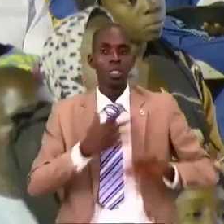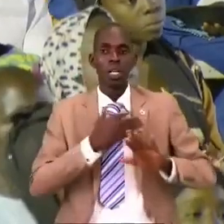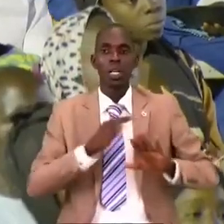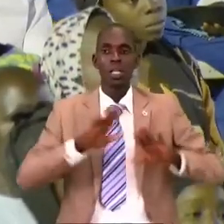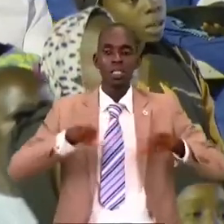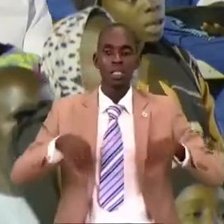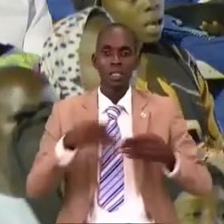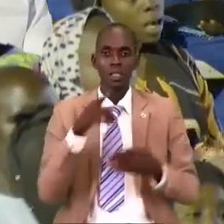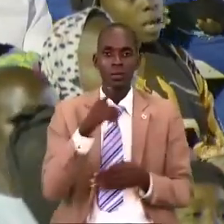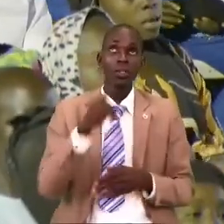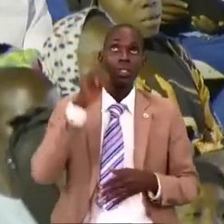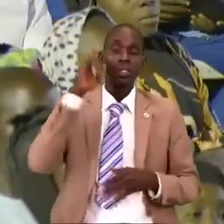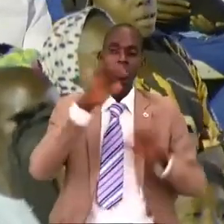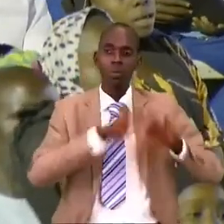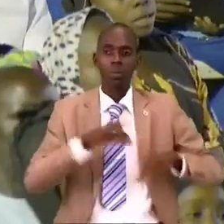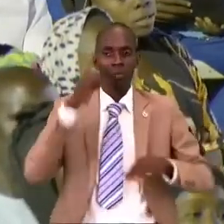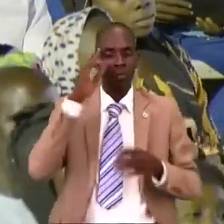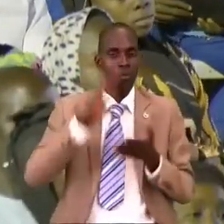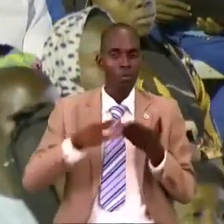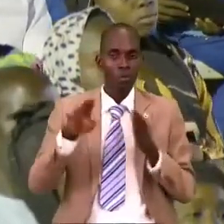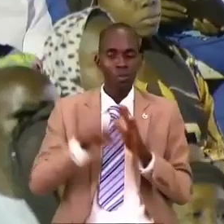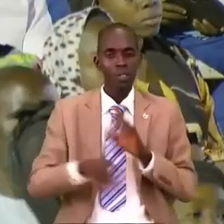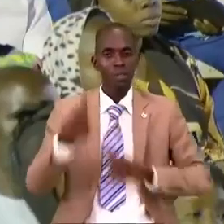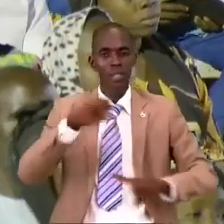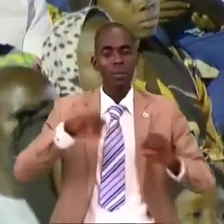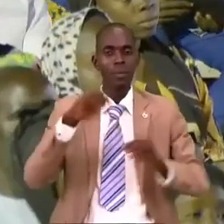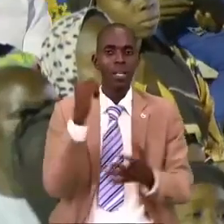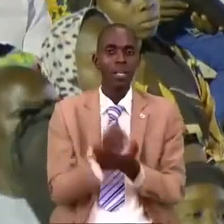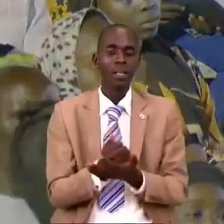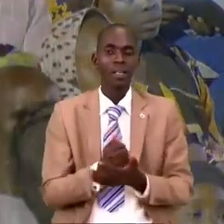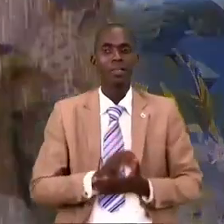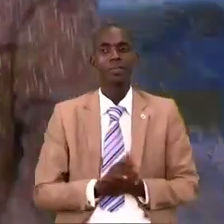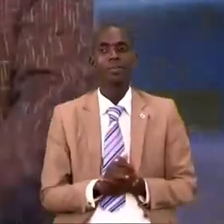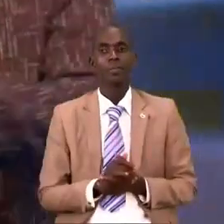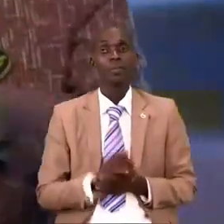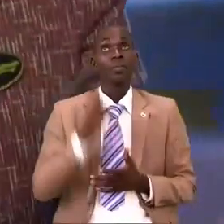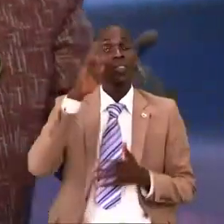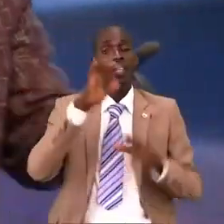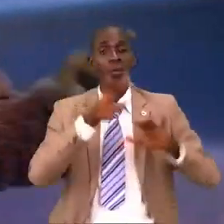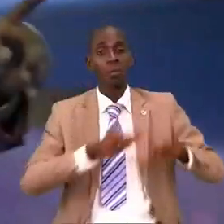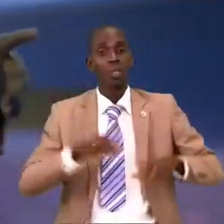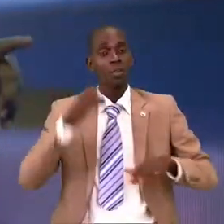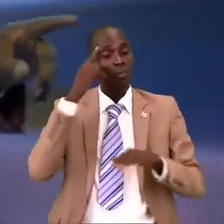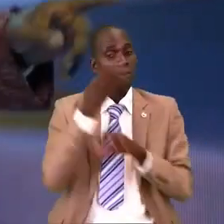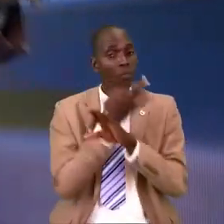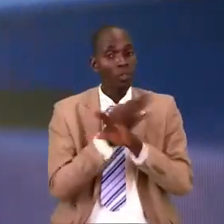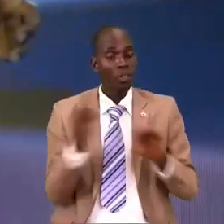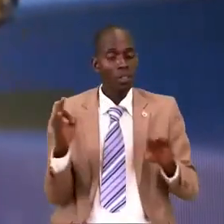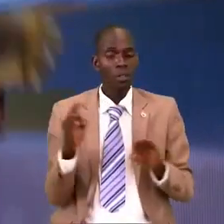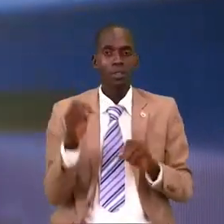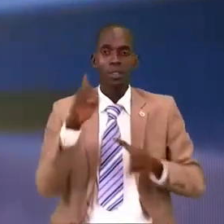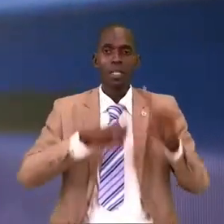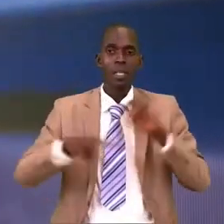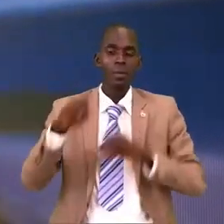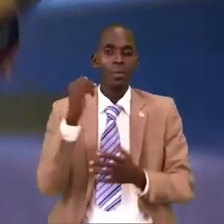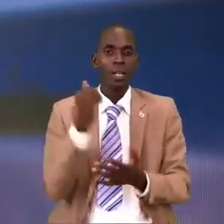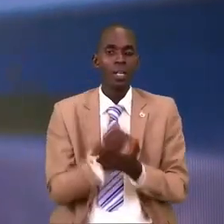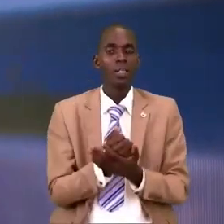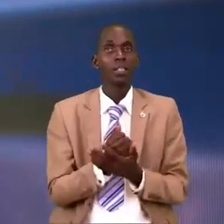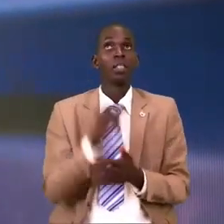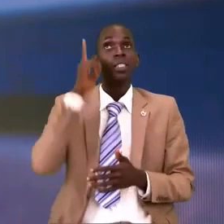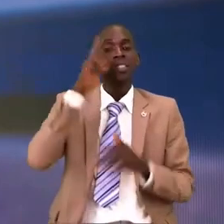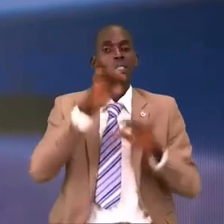Say amen. His mercy for healing. Say amen. His mercy for deliverance.